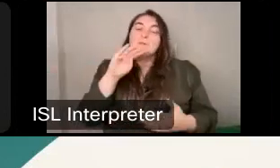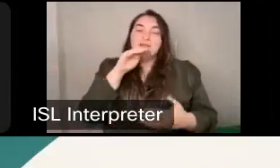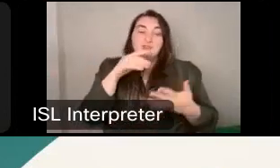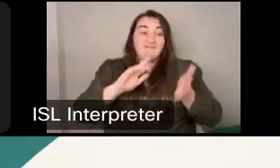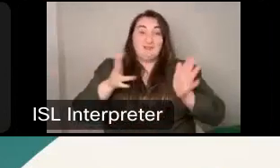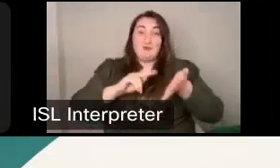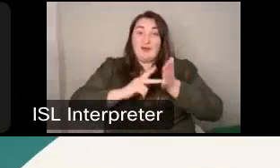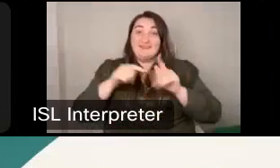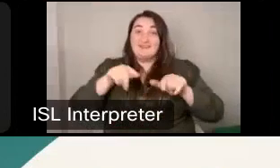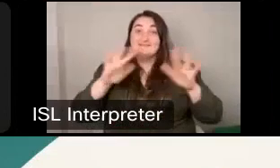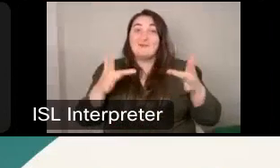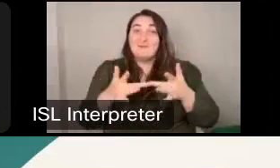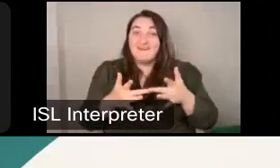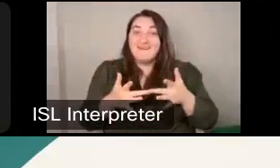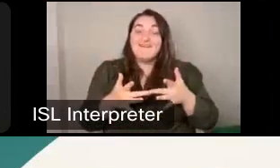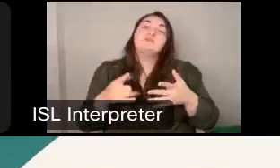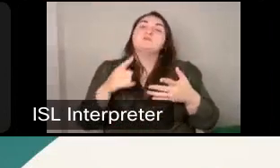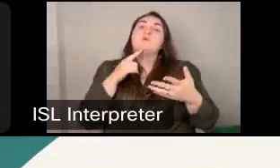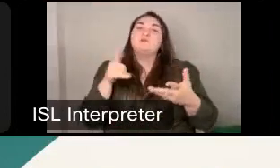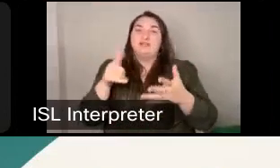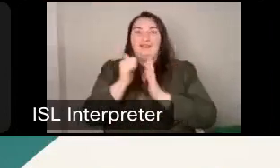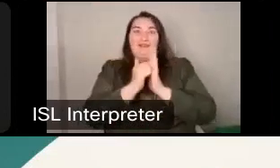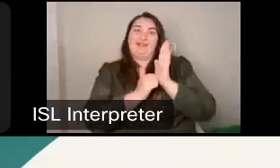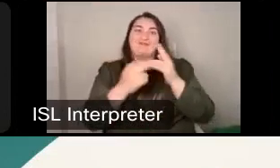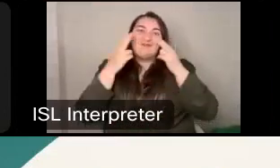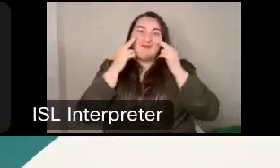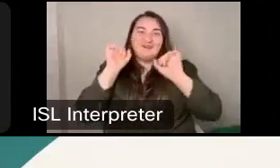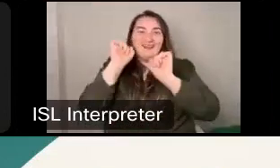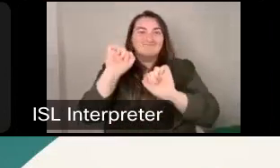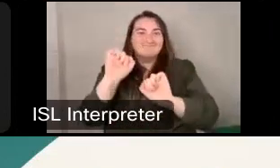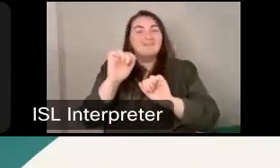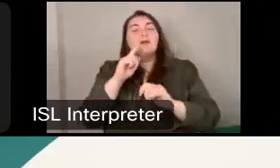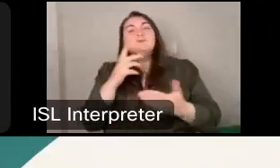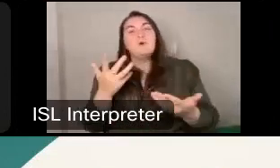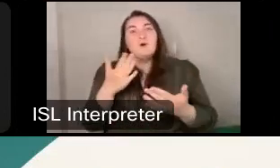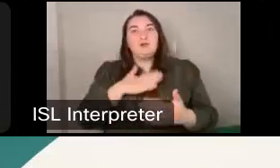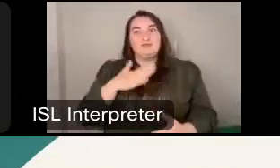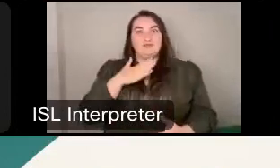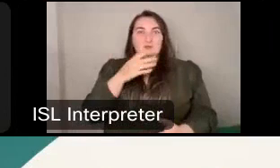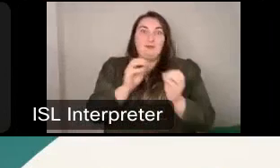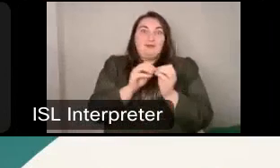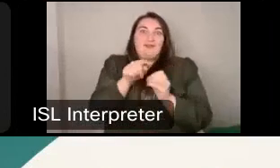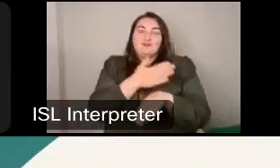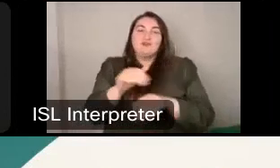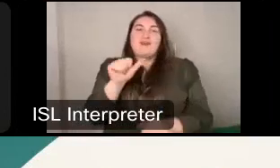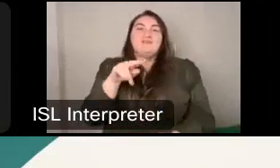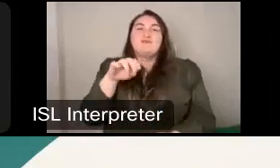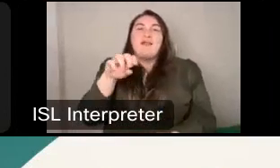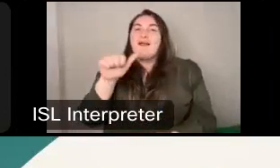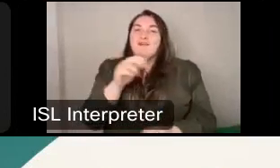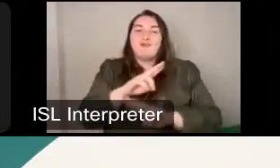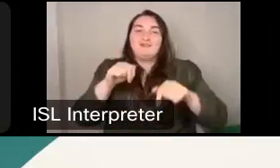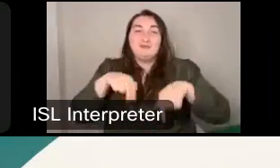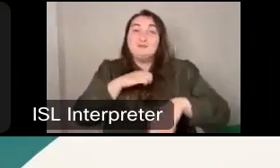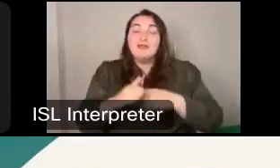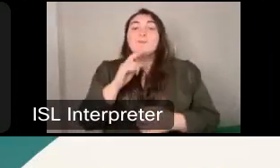and spearheaded the agenda for it. So just wanted to, I suppose, acknowledge that at the outset. But I